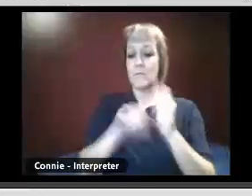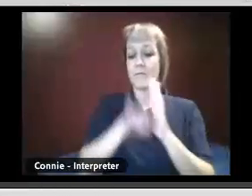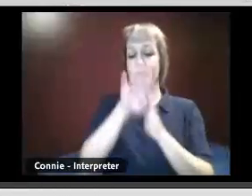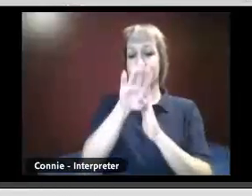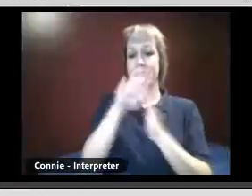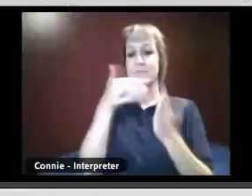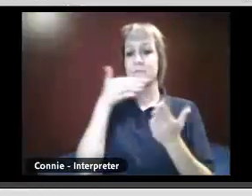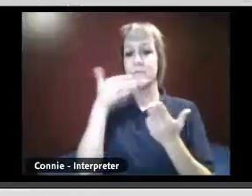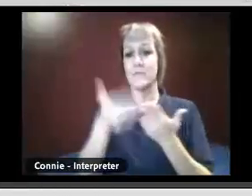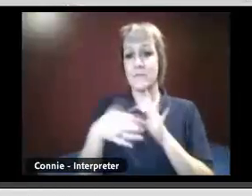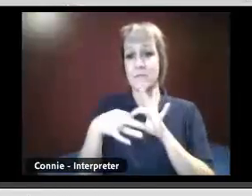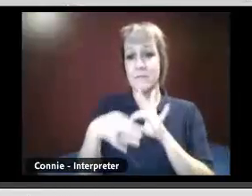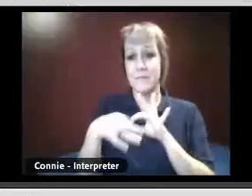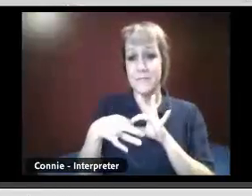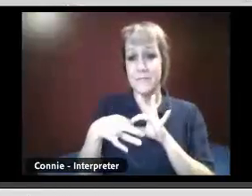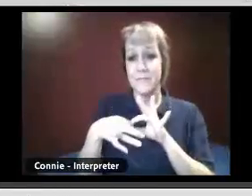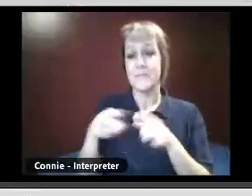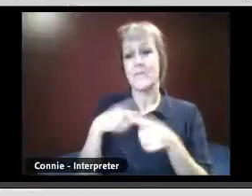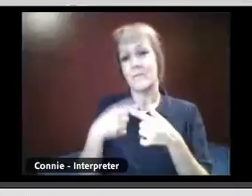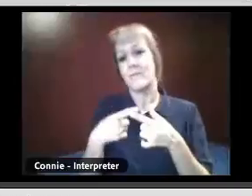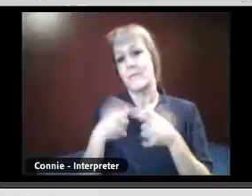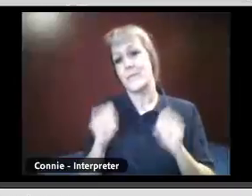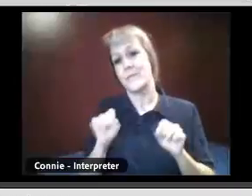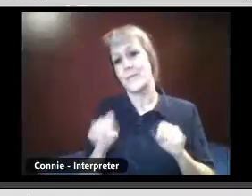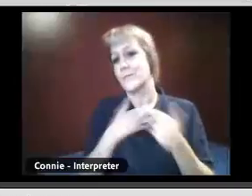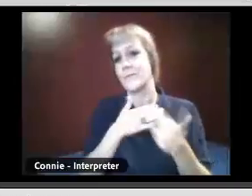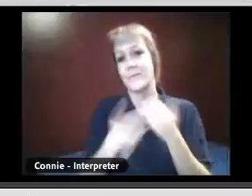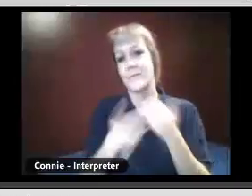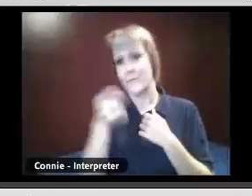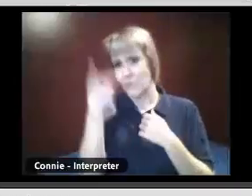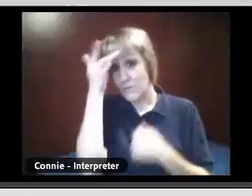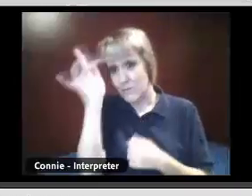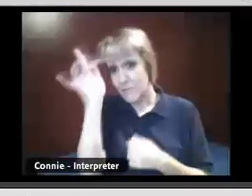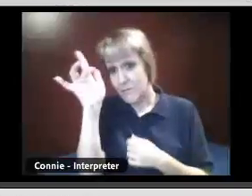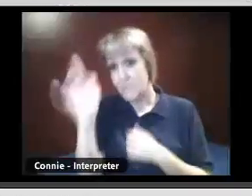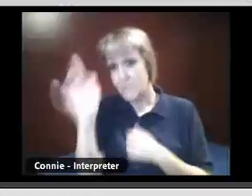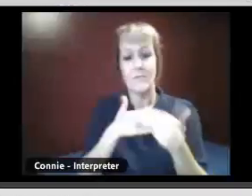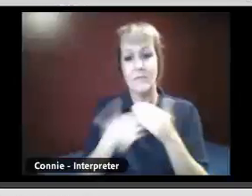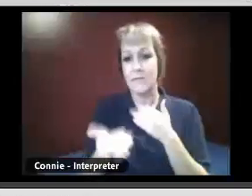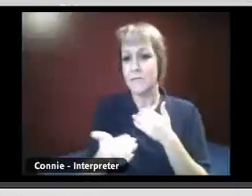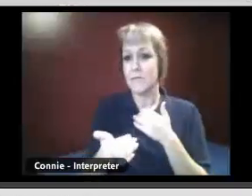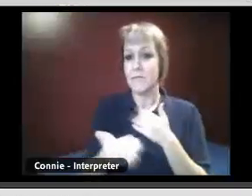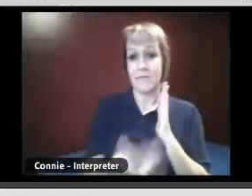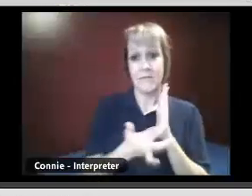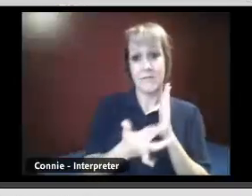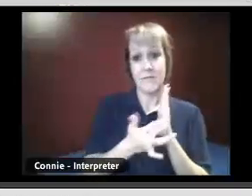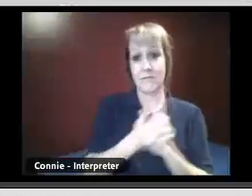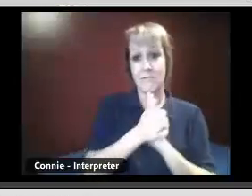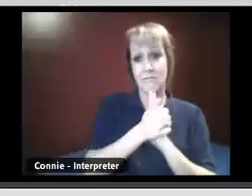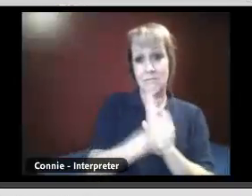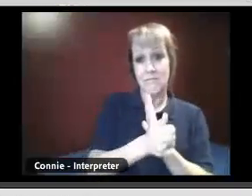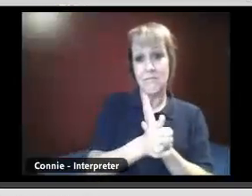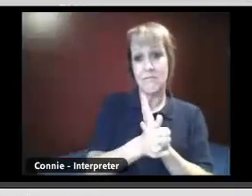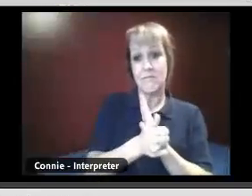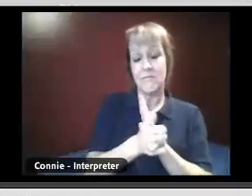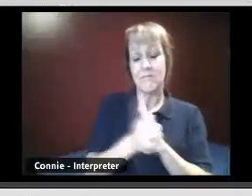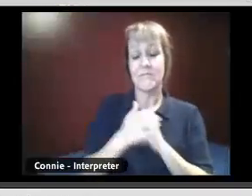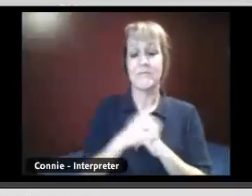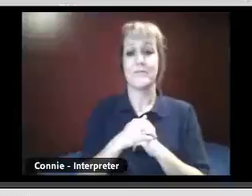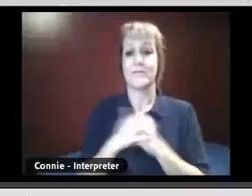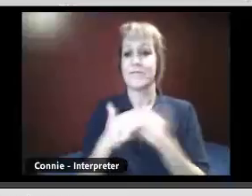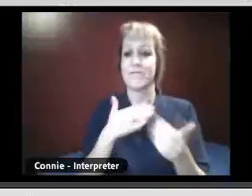relationships, well, then the odds are, regardless of how smart you are or how technically savvy you are, you're not going